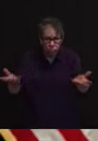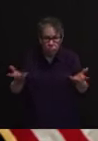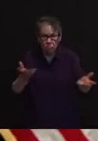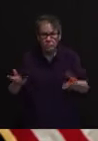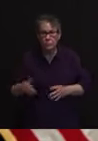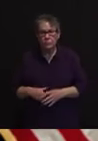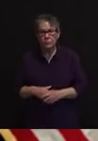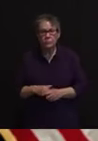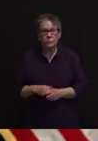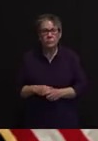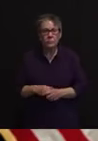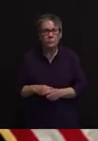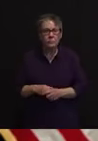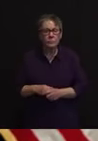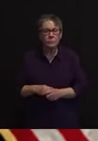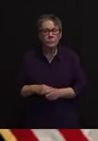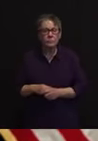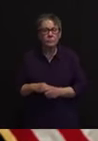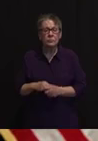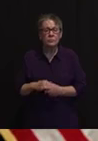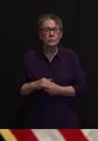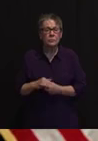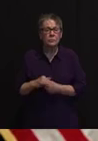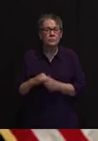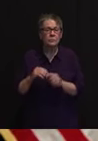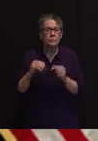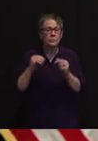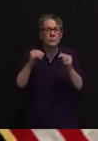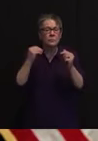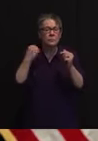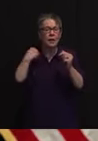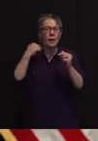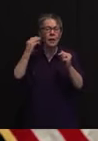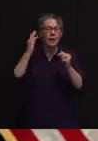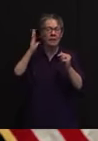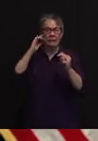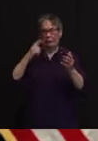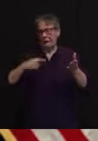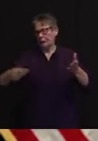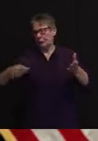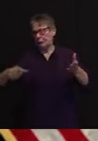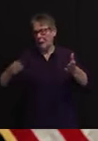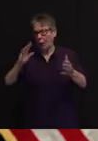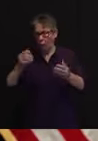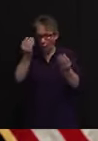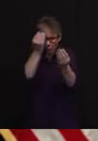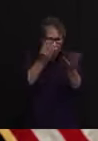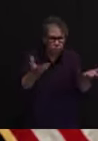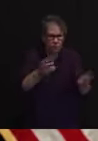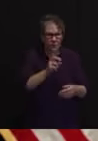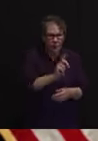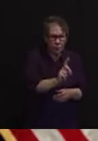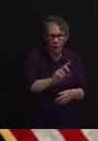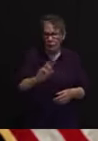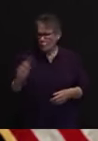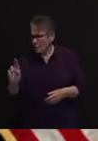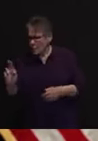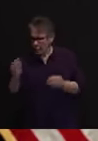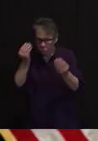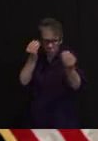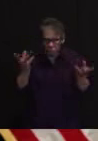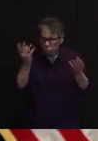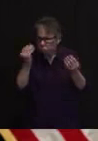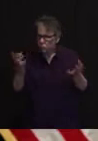are also, and we, as you can imagine, deal with them bilaterally, regularly, every day. We also do something similar